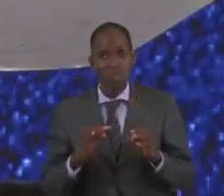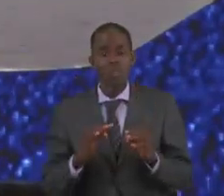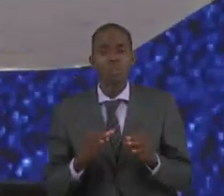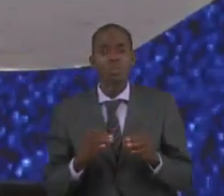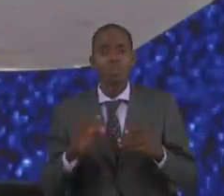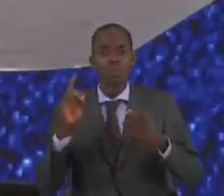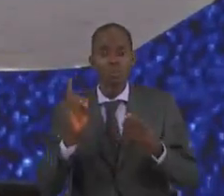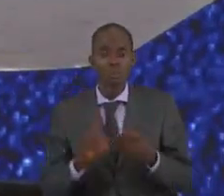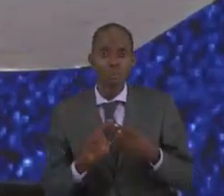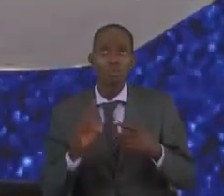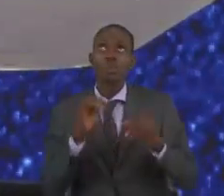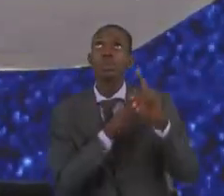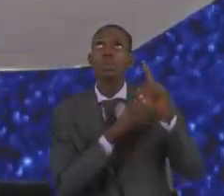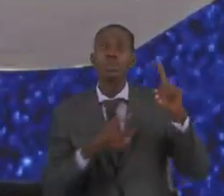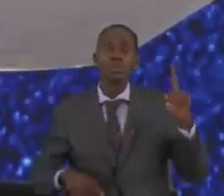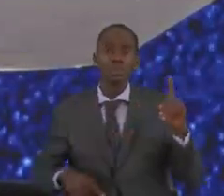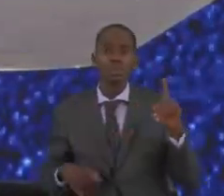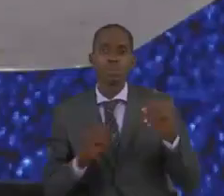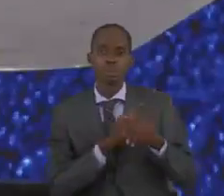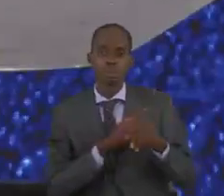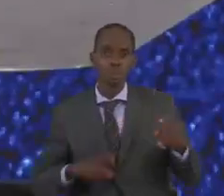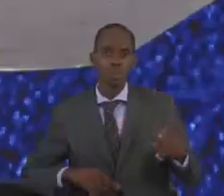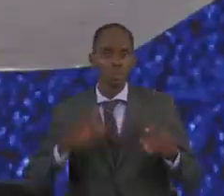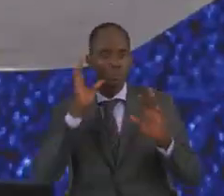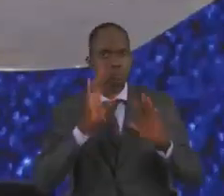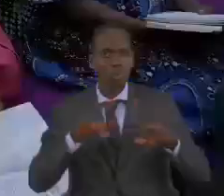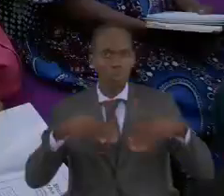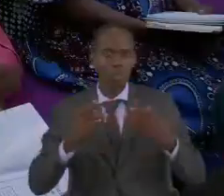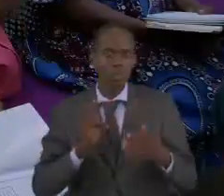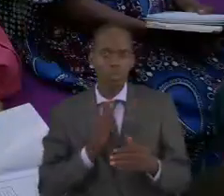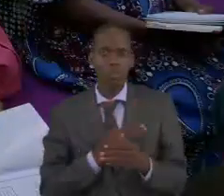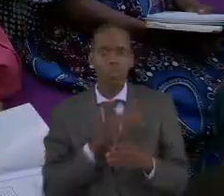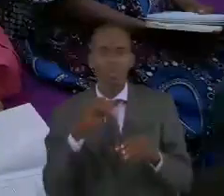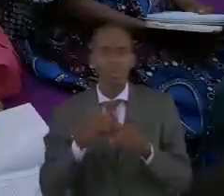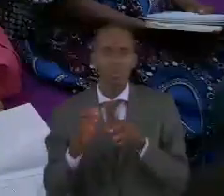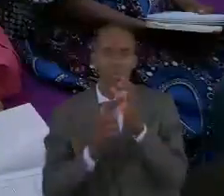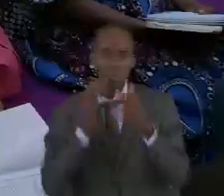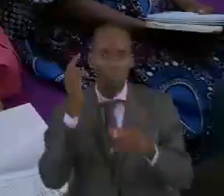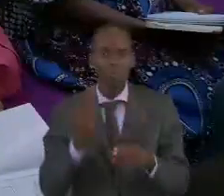consecration unto the Lord will grant unto us.